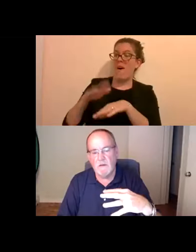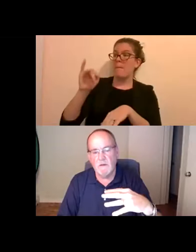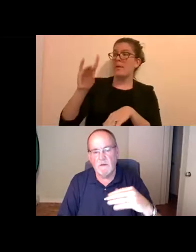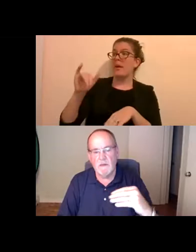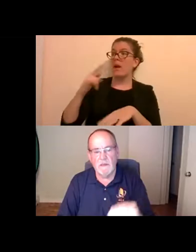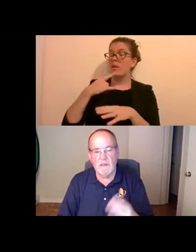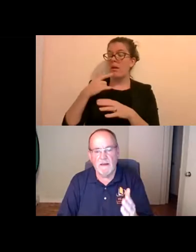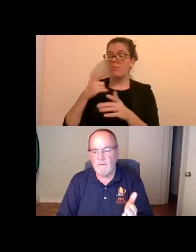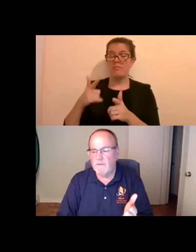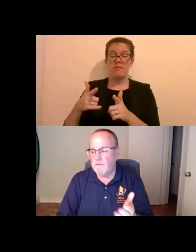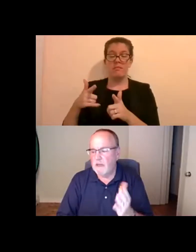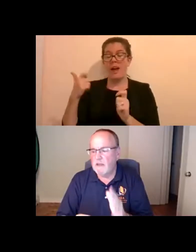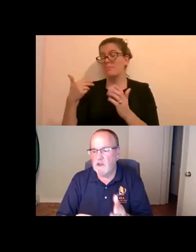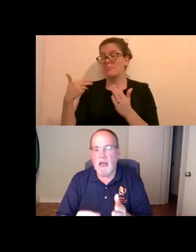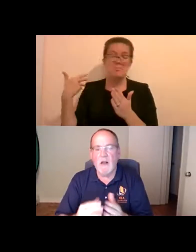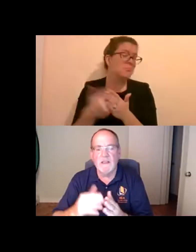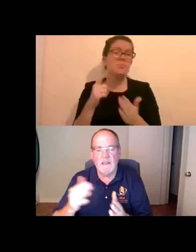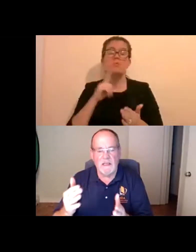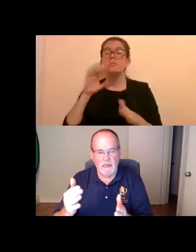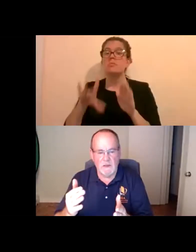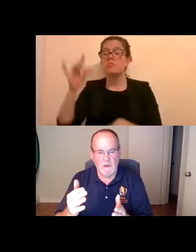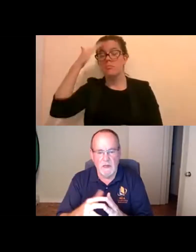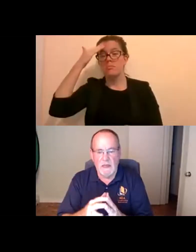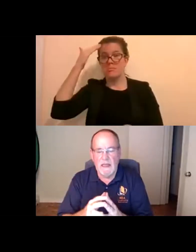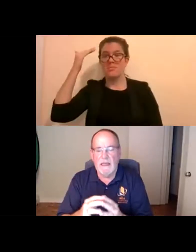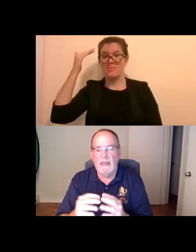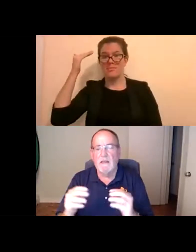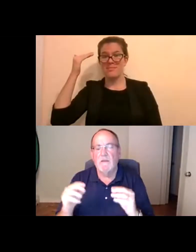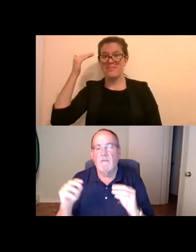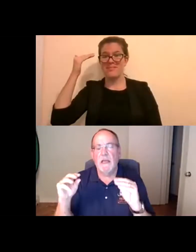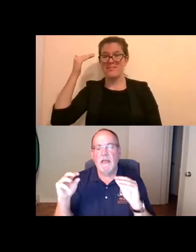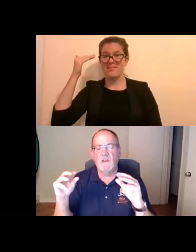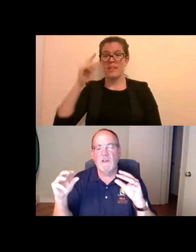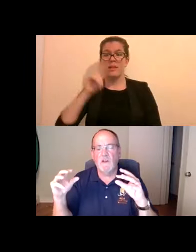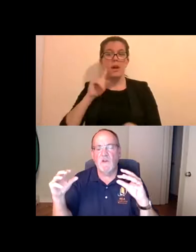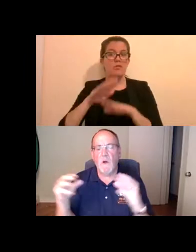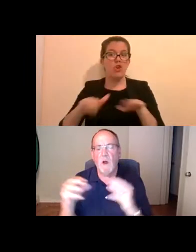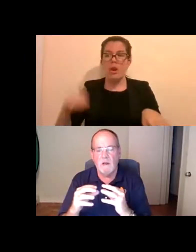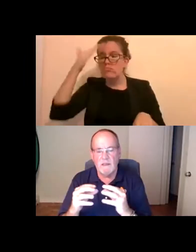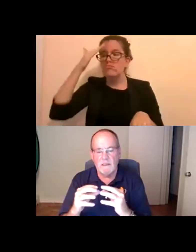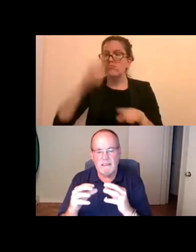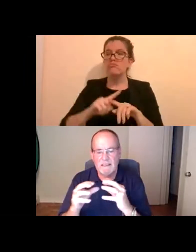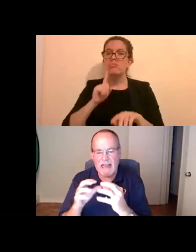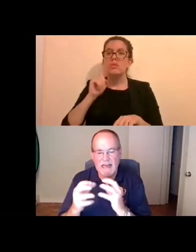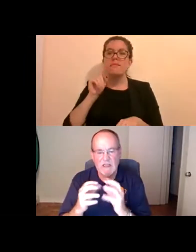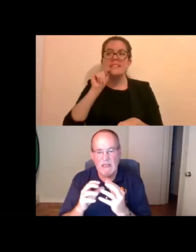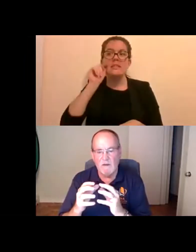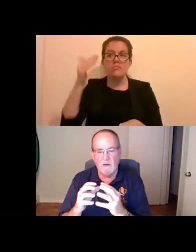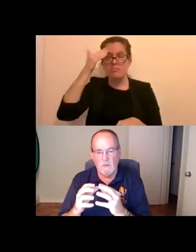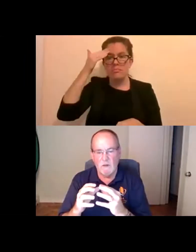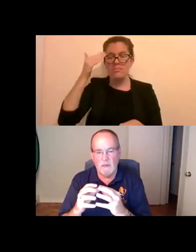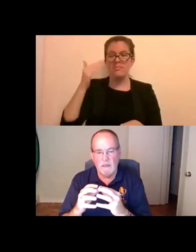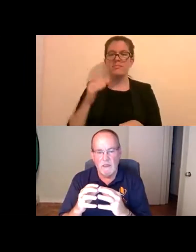getting to the deaf child and teenager, and because it's such a small, tied